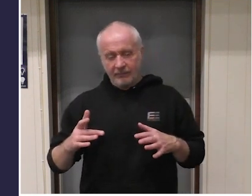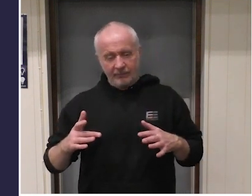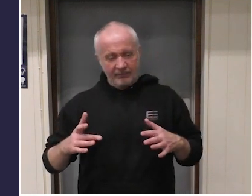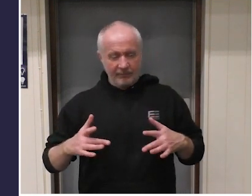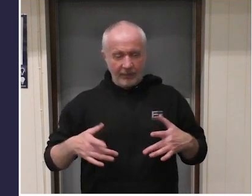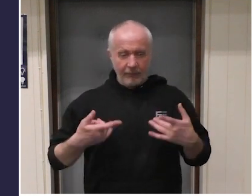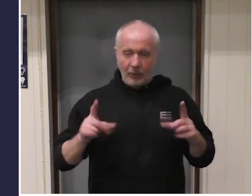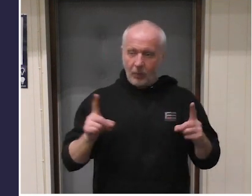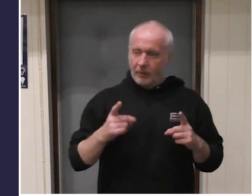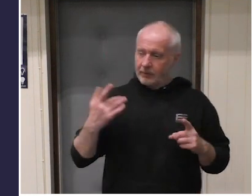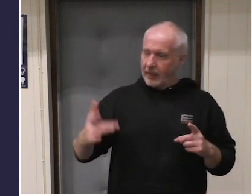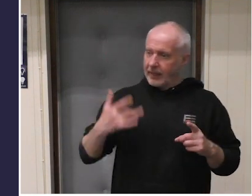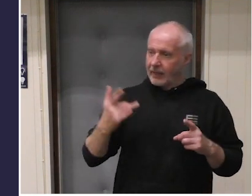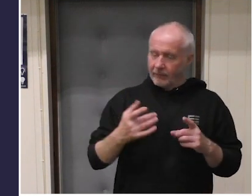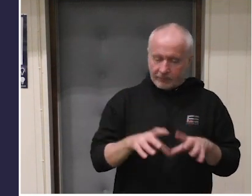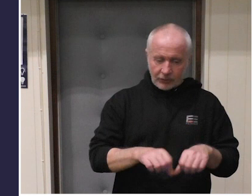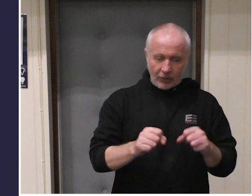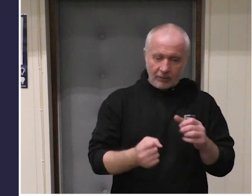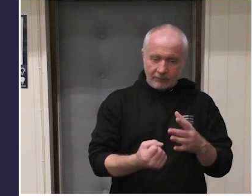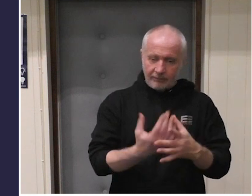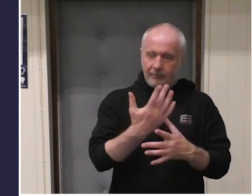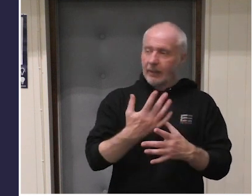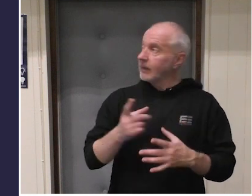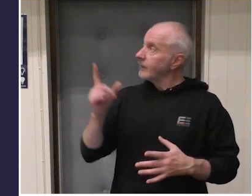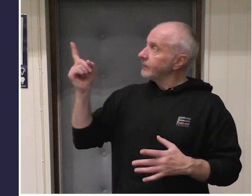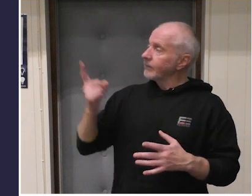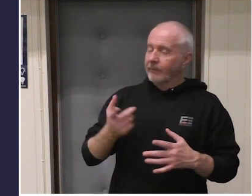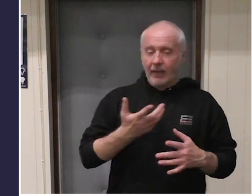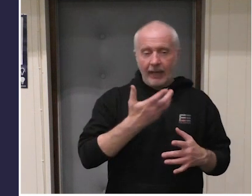like these hydrothermal deep sea vents.